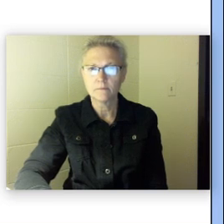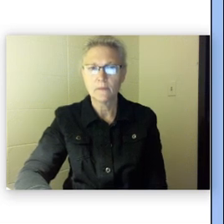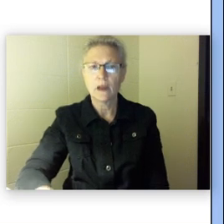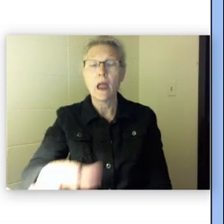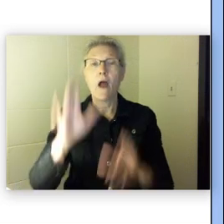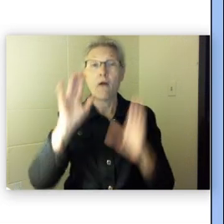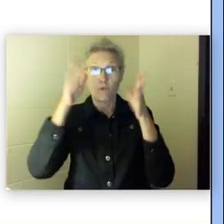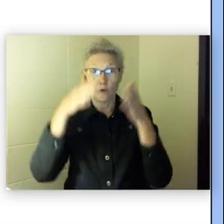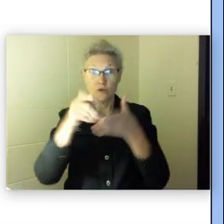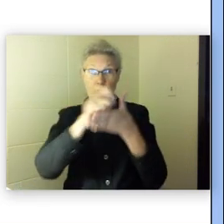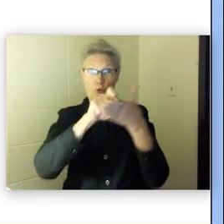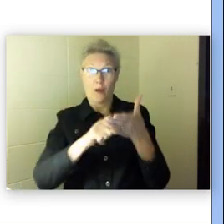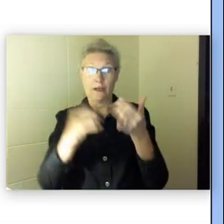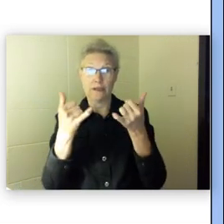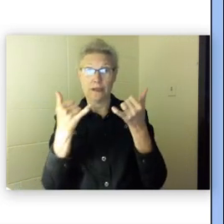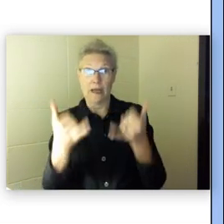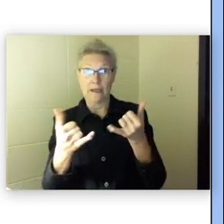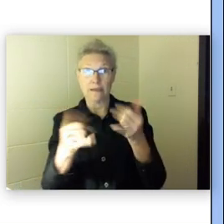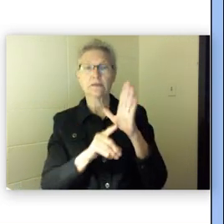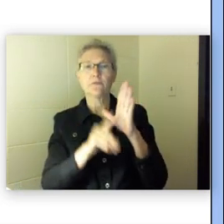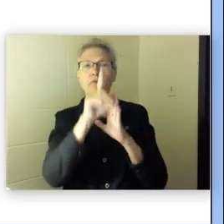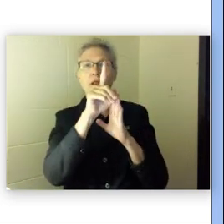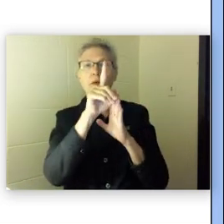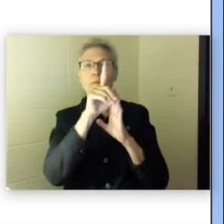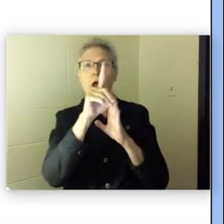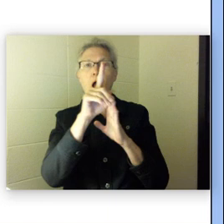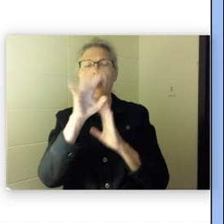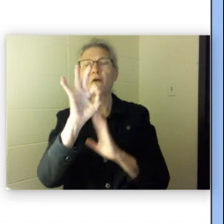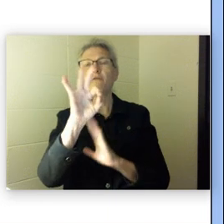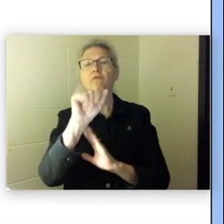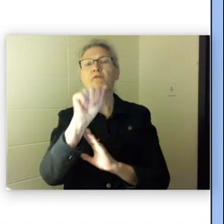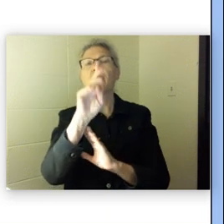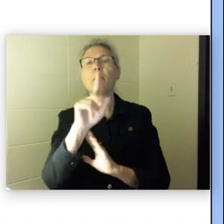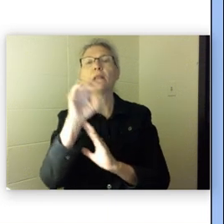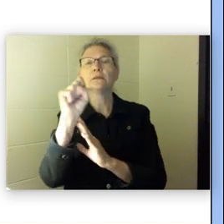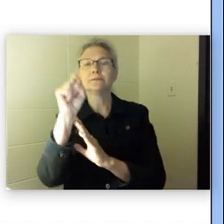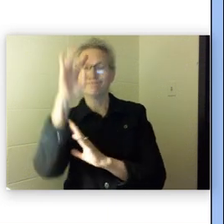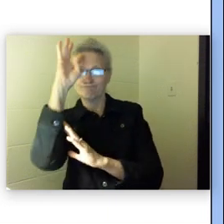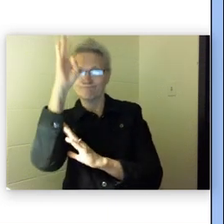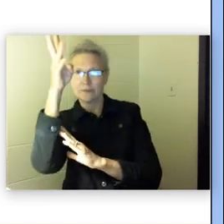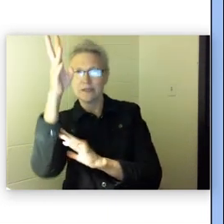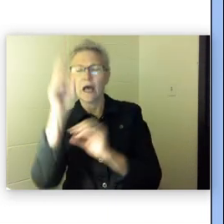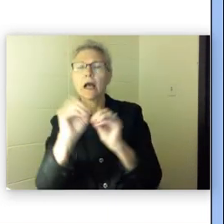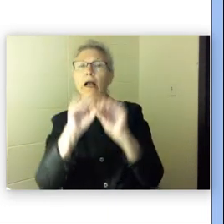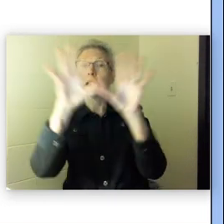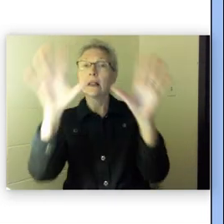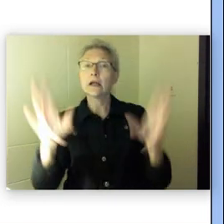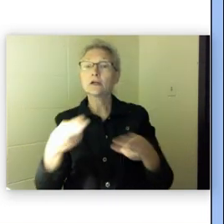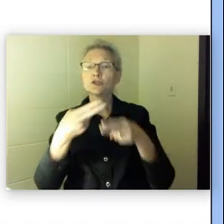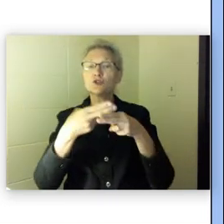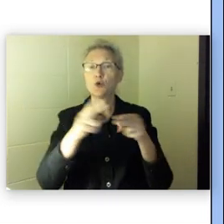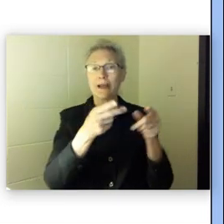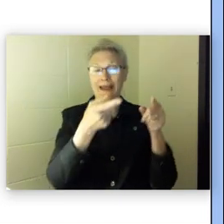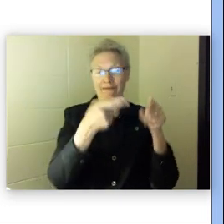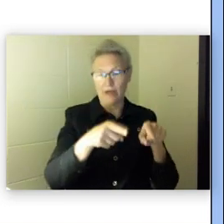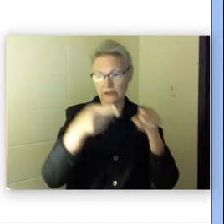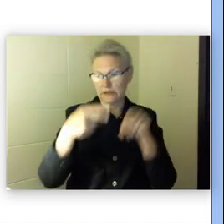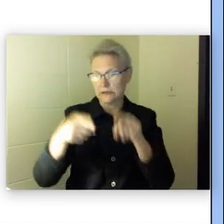Our focus for writing today is to develop our fables that have clear, short sequence of events and